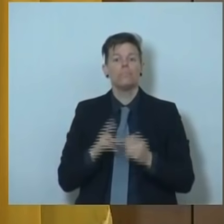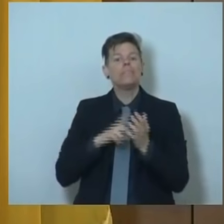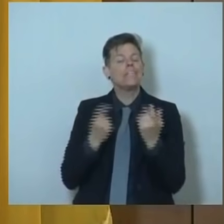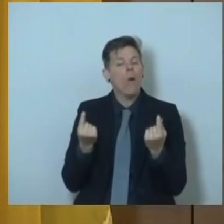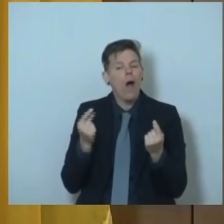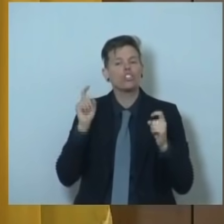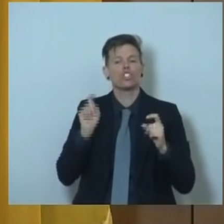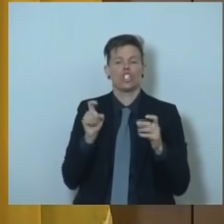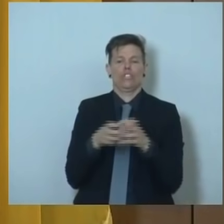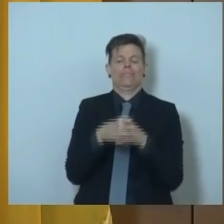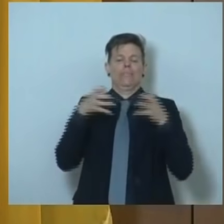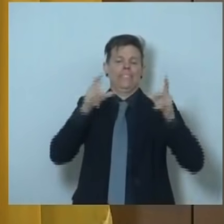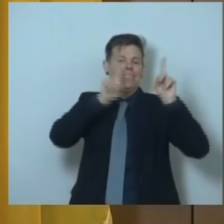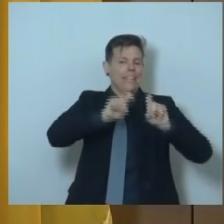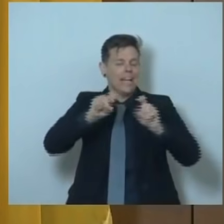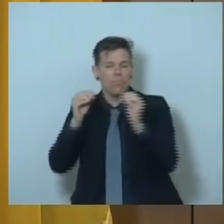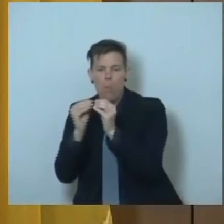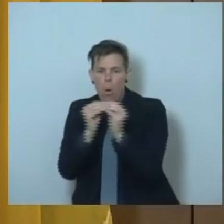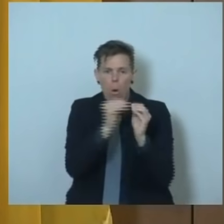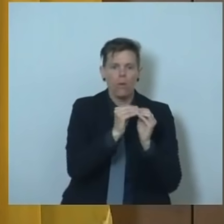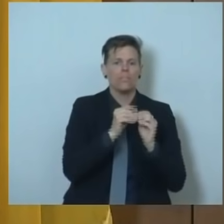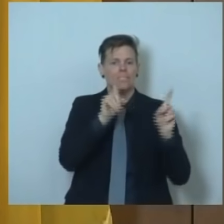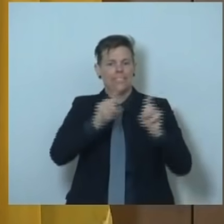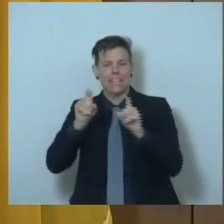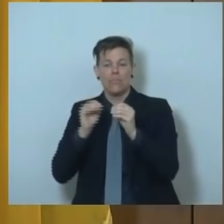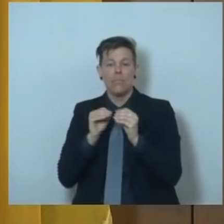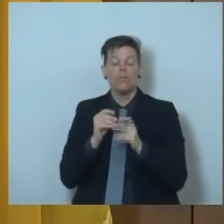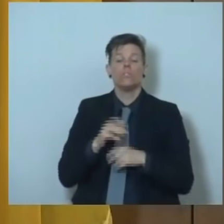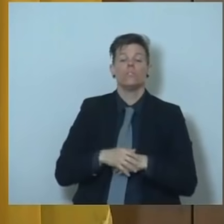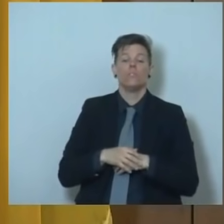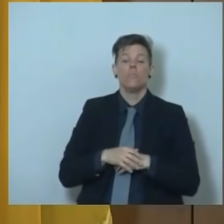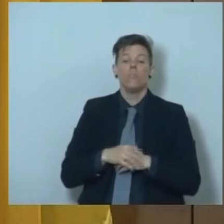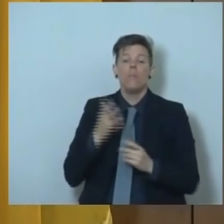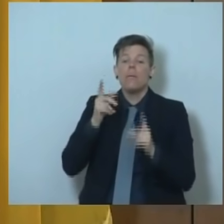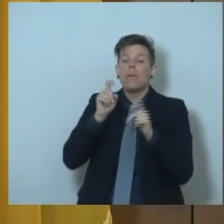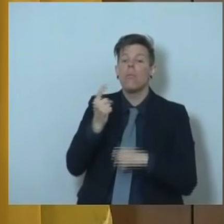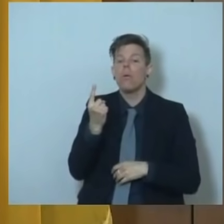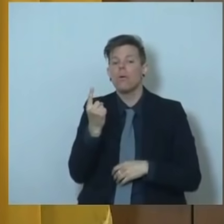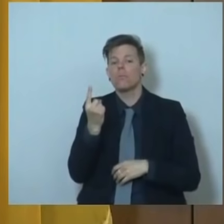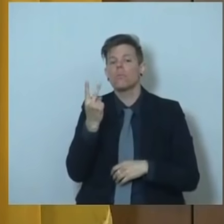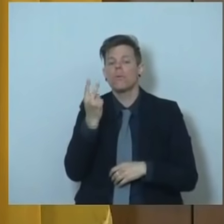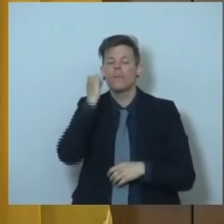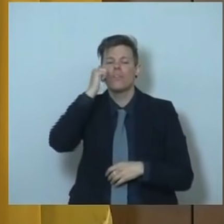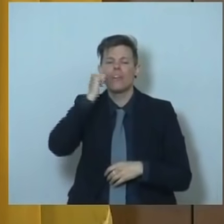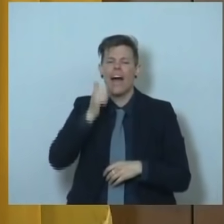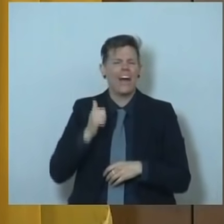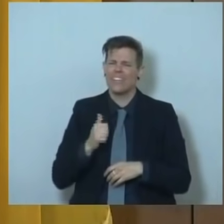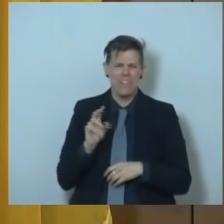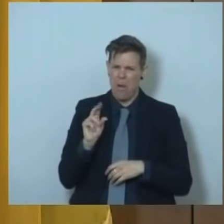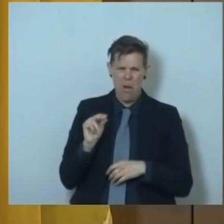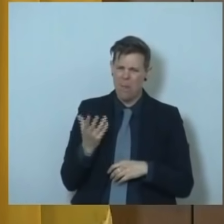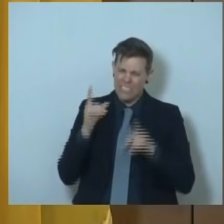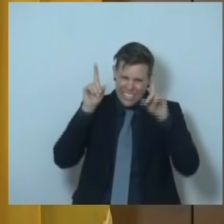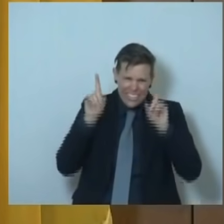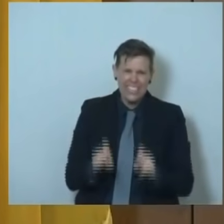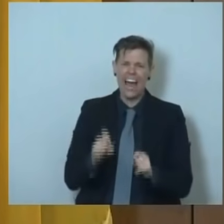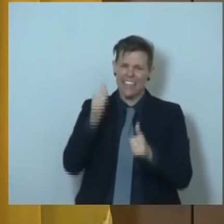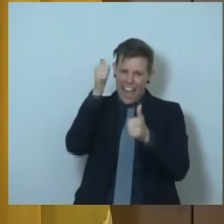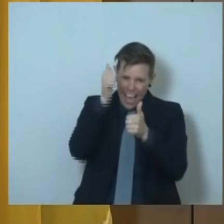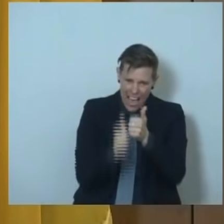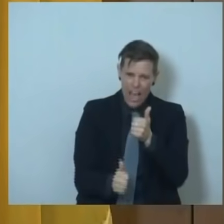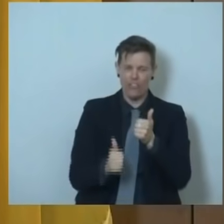2 people a day. They could quite literally set on a course to test every